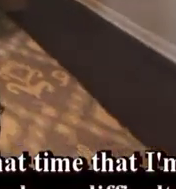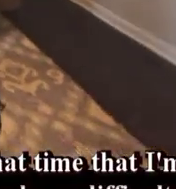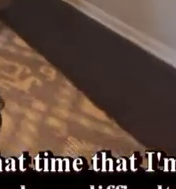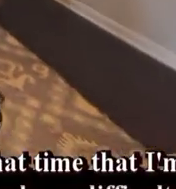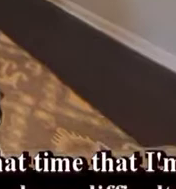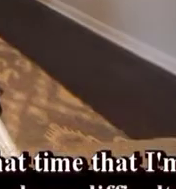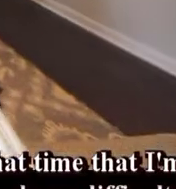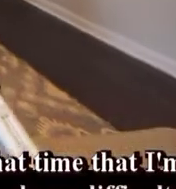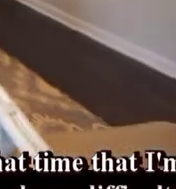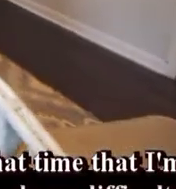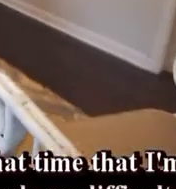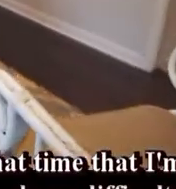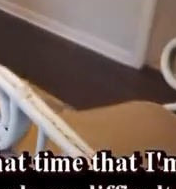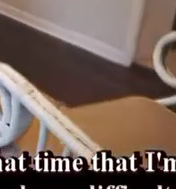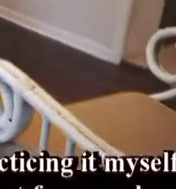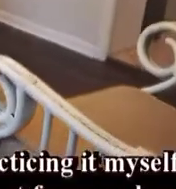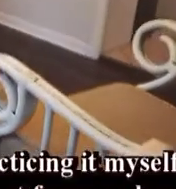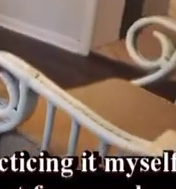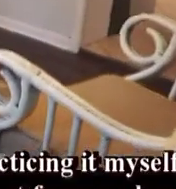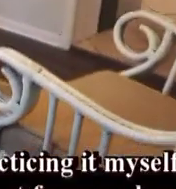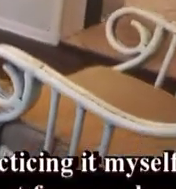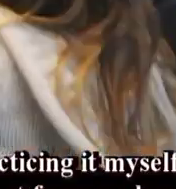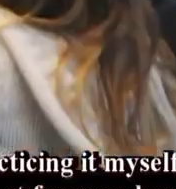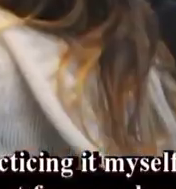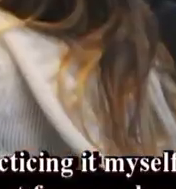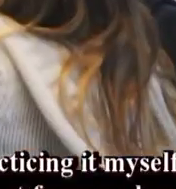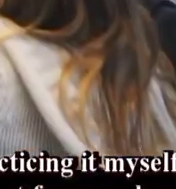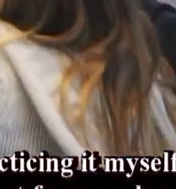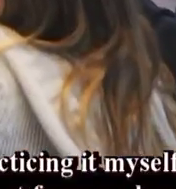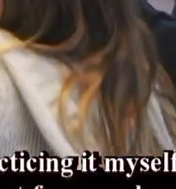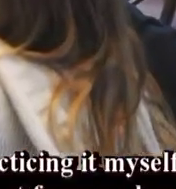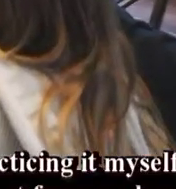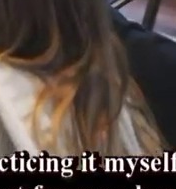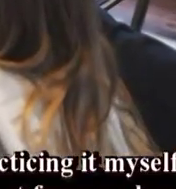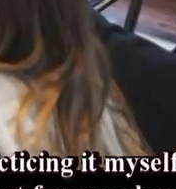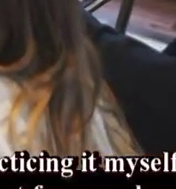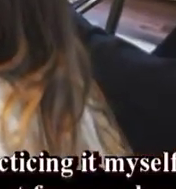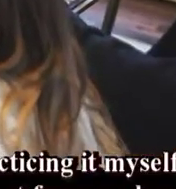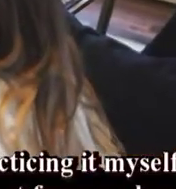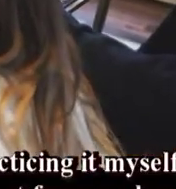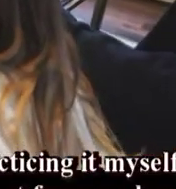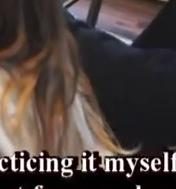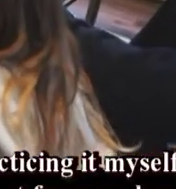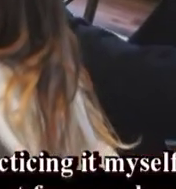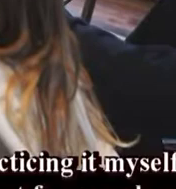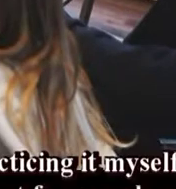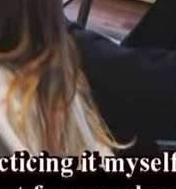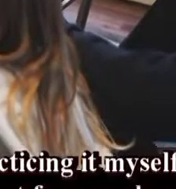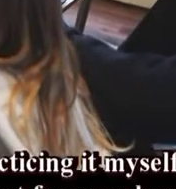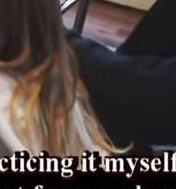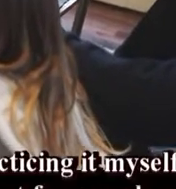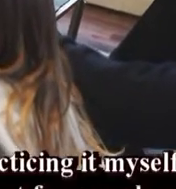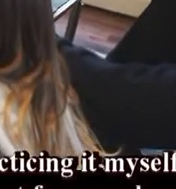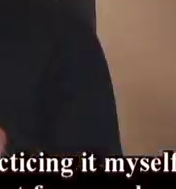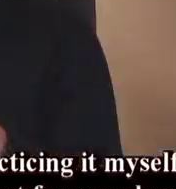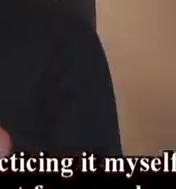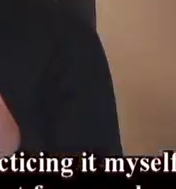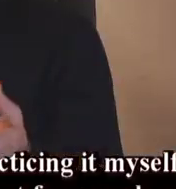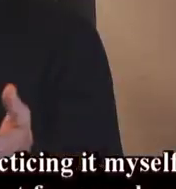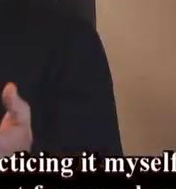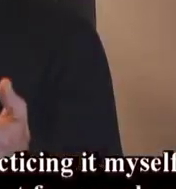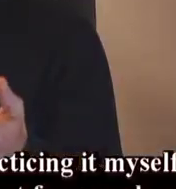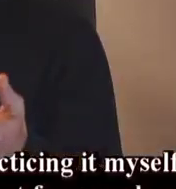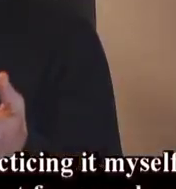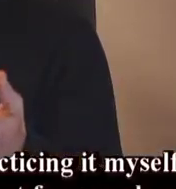day counseling people on biblical stewardship and ironically not practicing it myself. And that